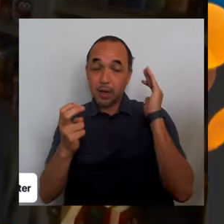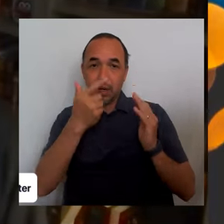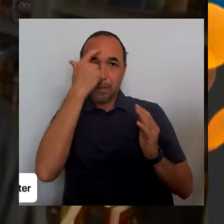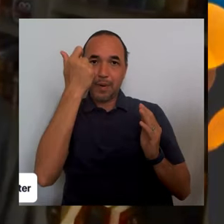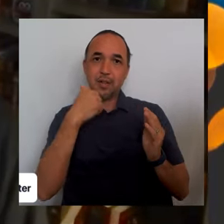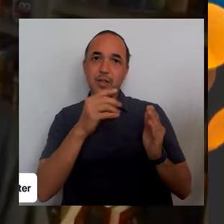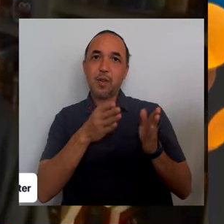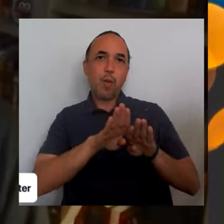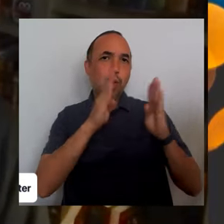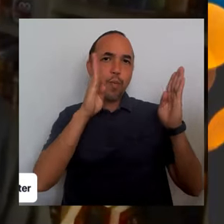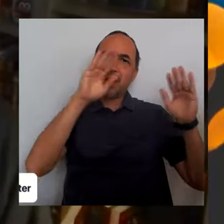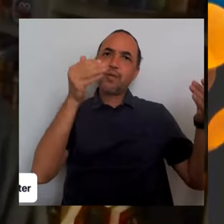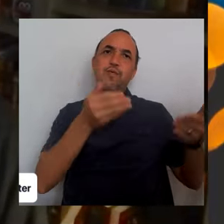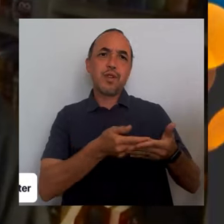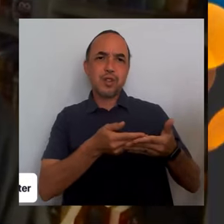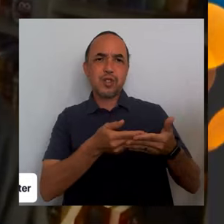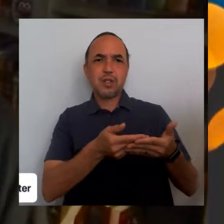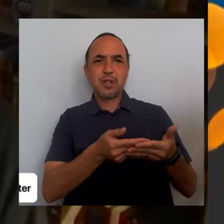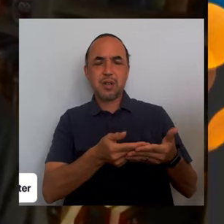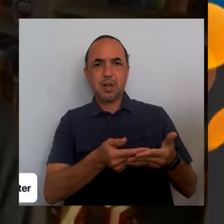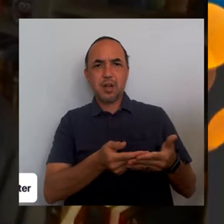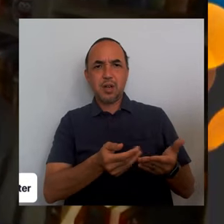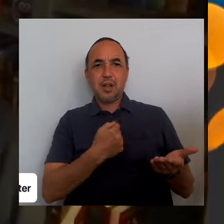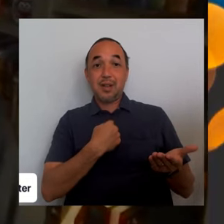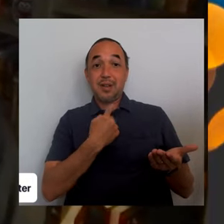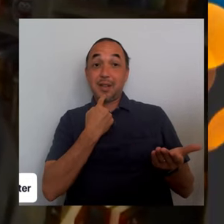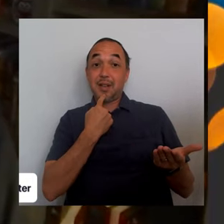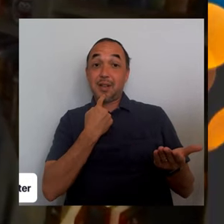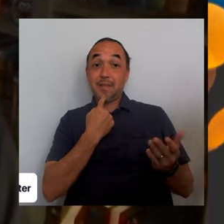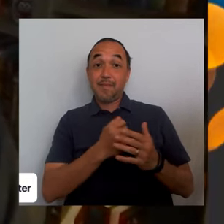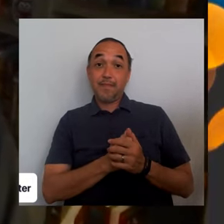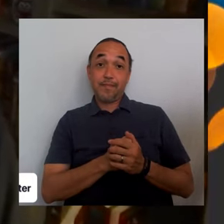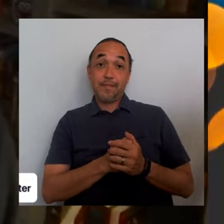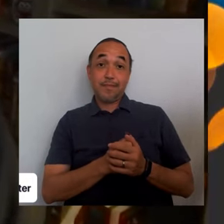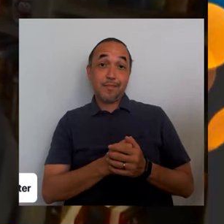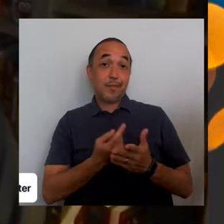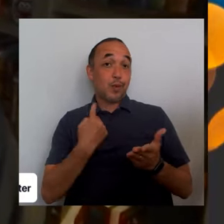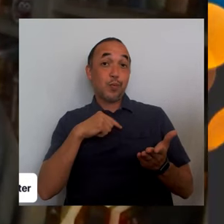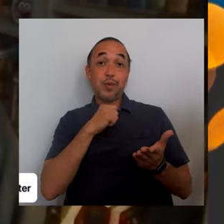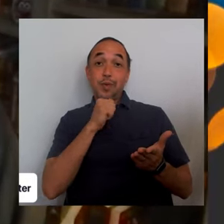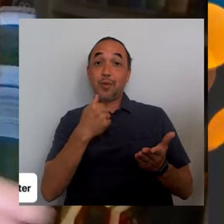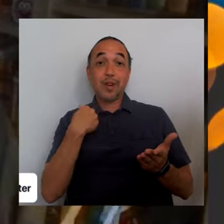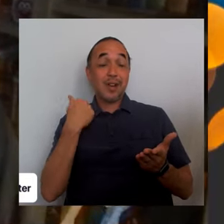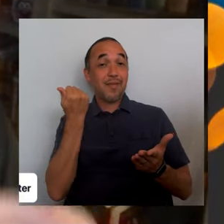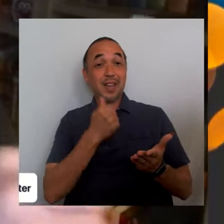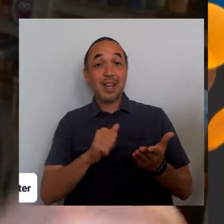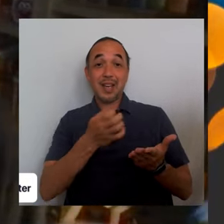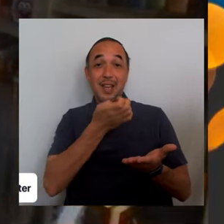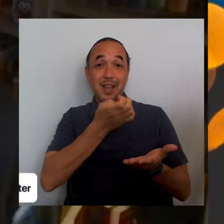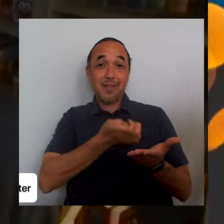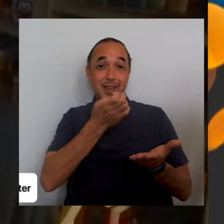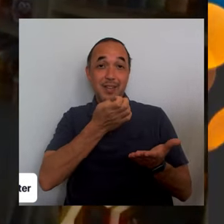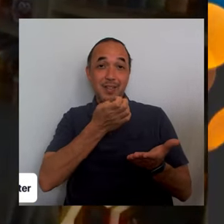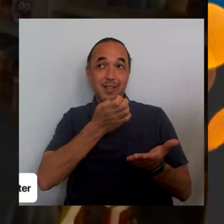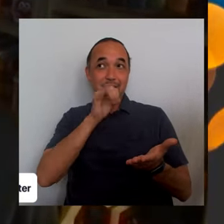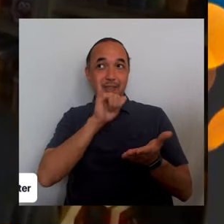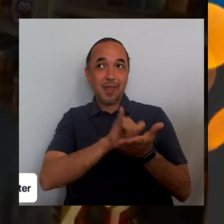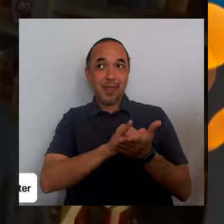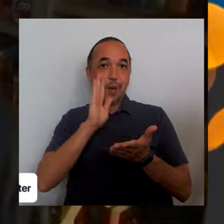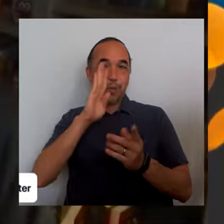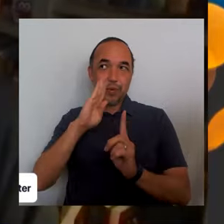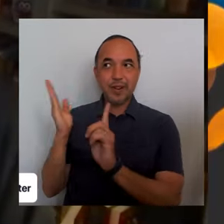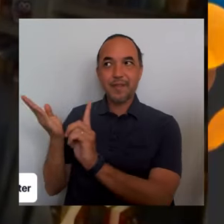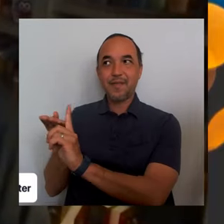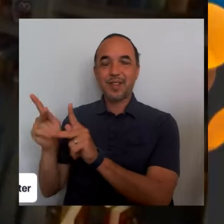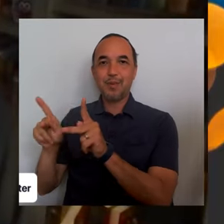say we haven't got anything in terms of evidence yet that appeals to the skeptics. Nothing that, there